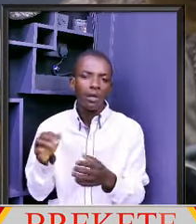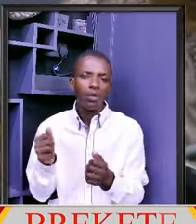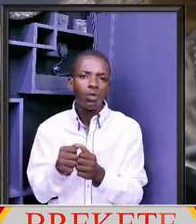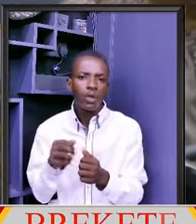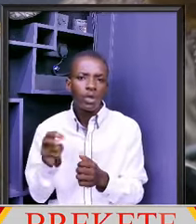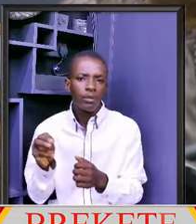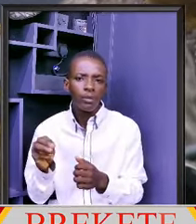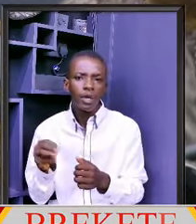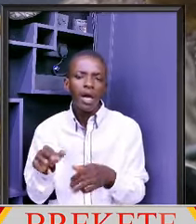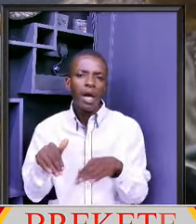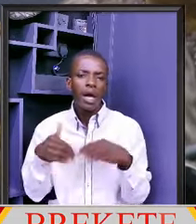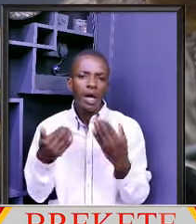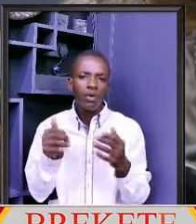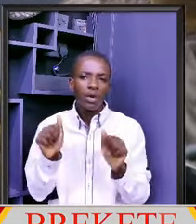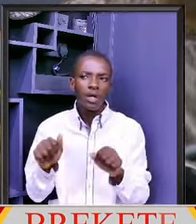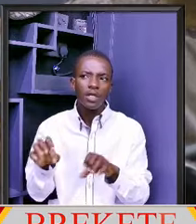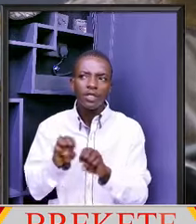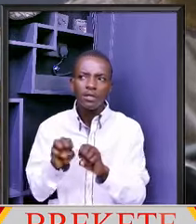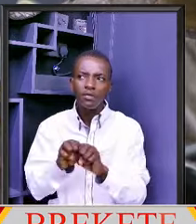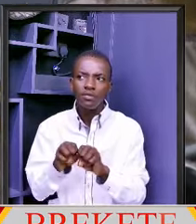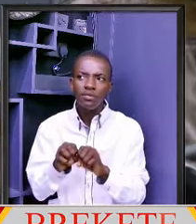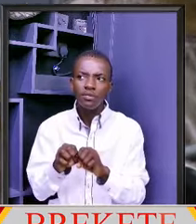I say, how can you...